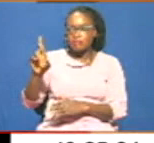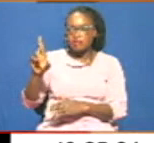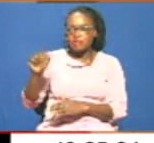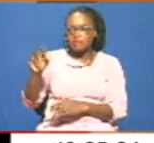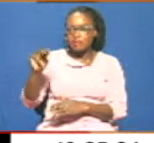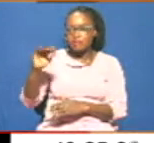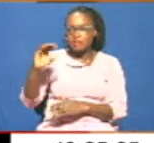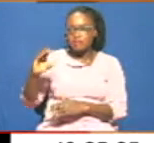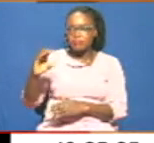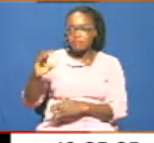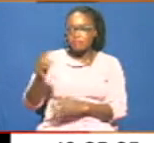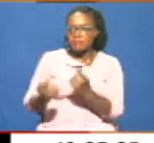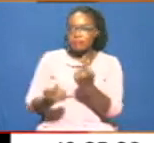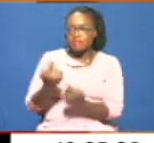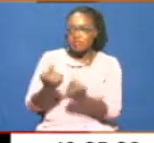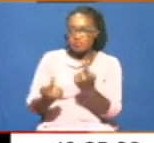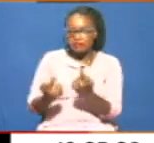primarily by